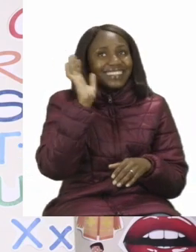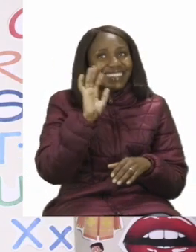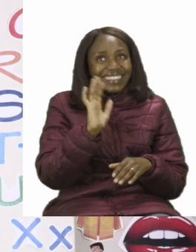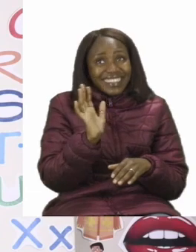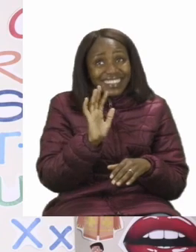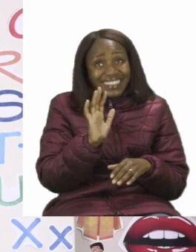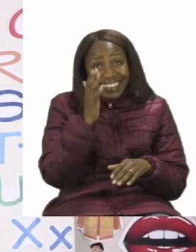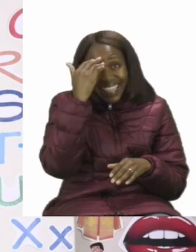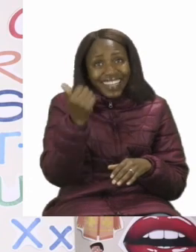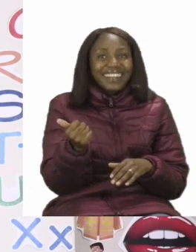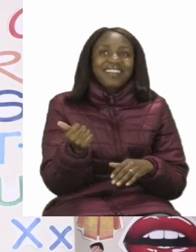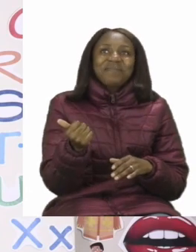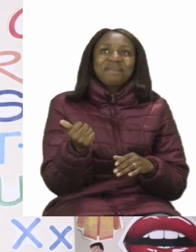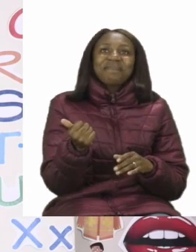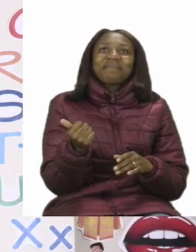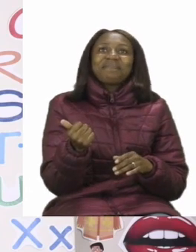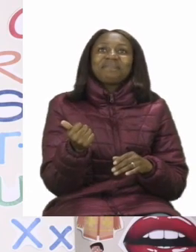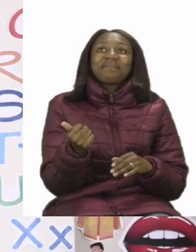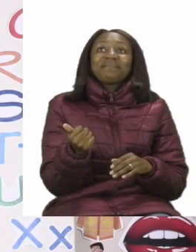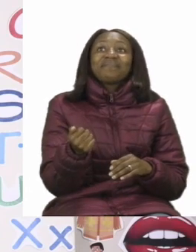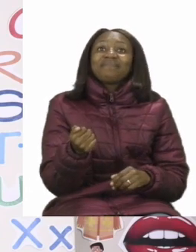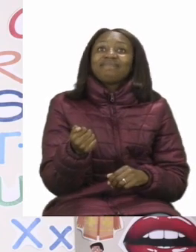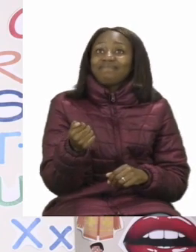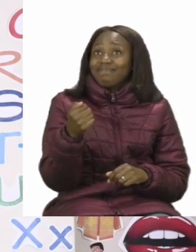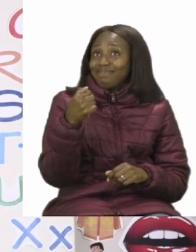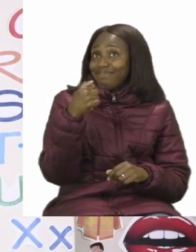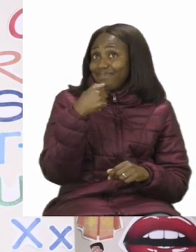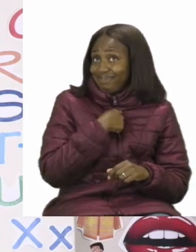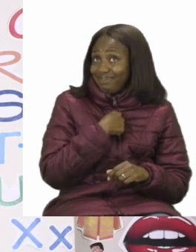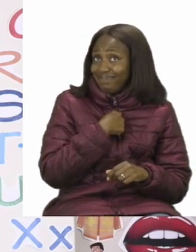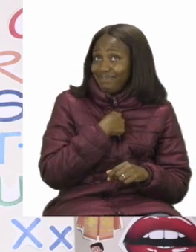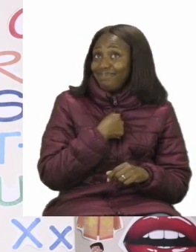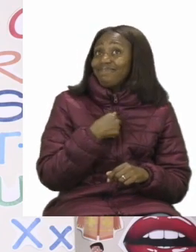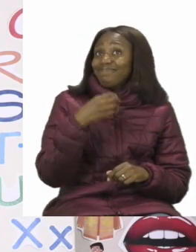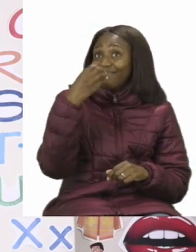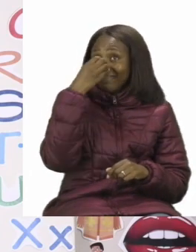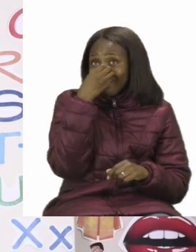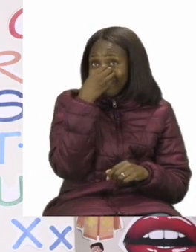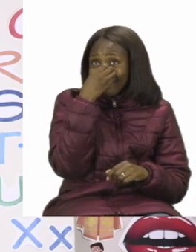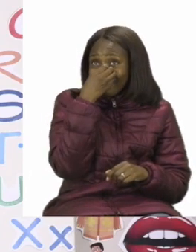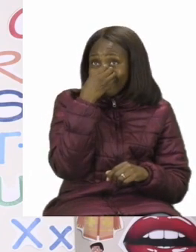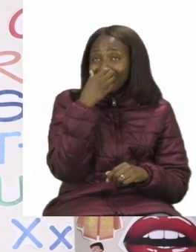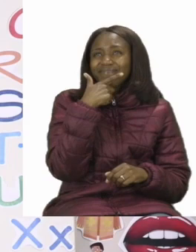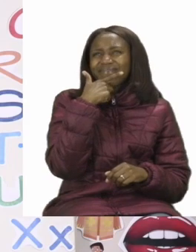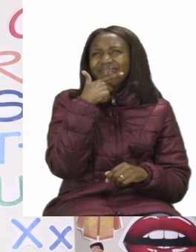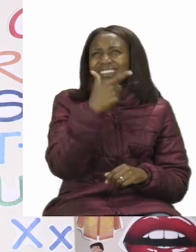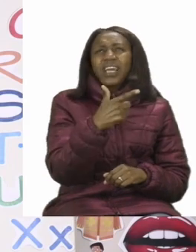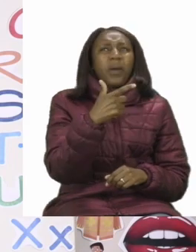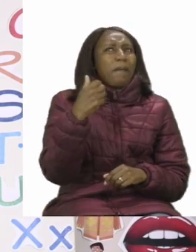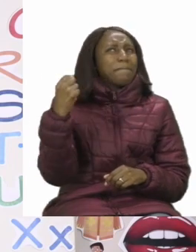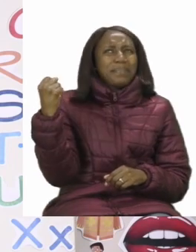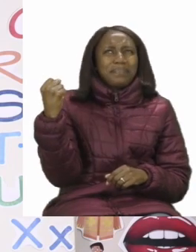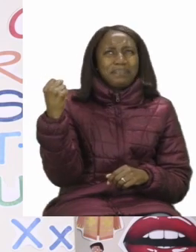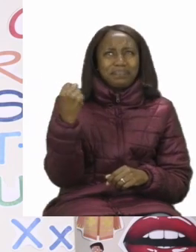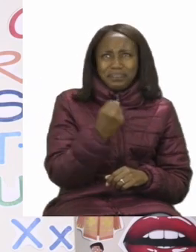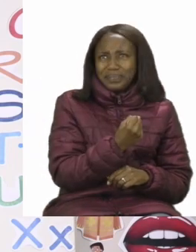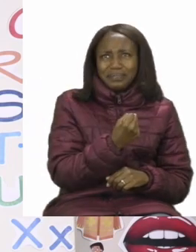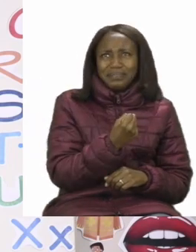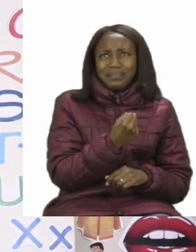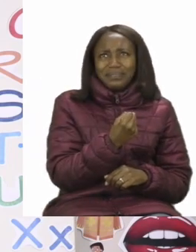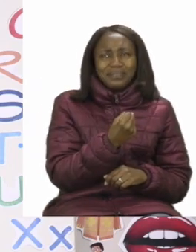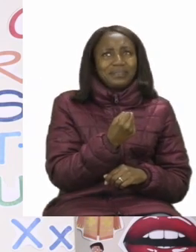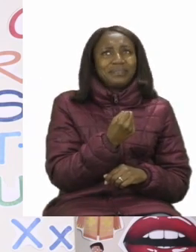Hello, Zoshi. So, from Zoshi and I, we would like to say thank you for joining us